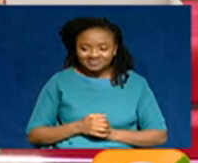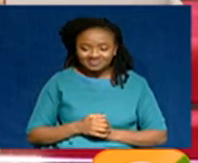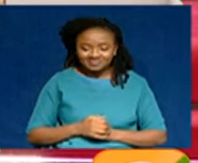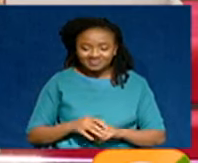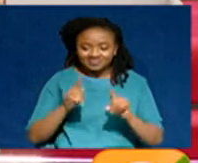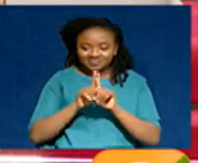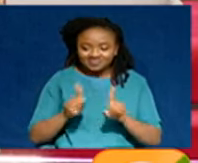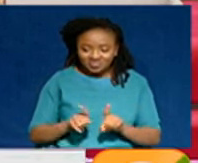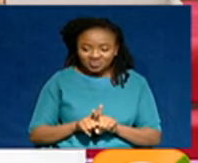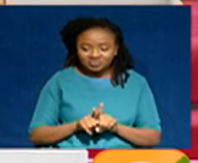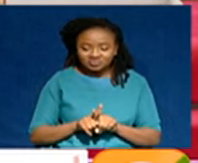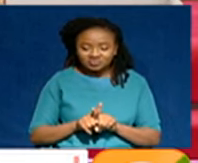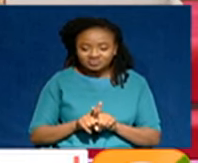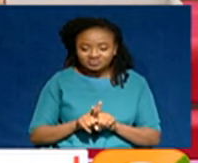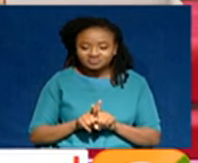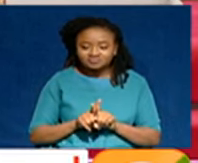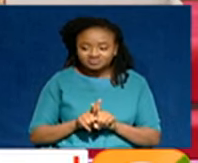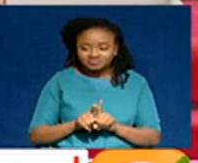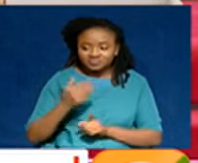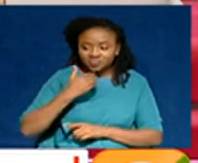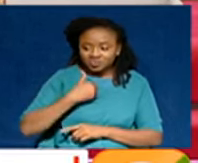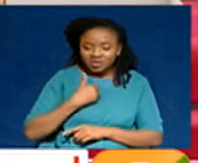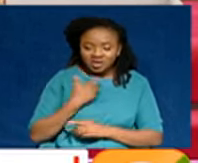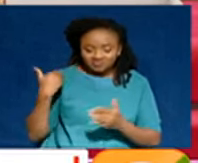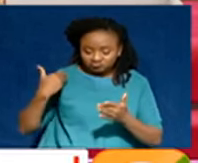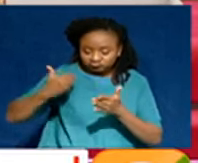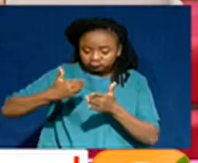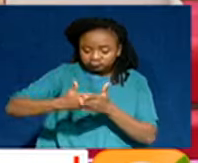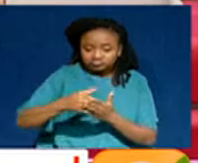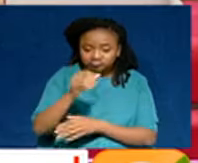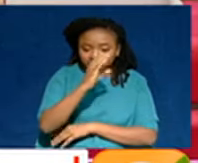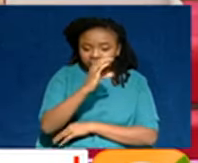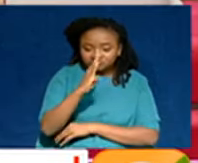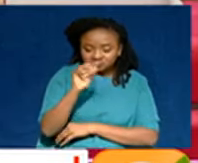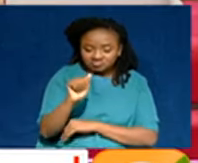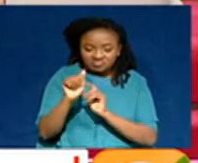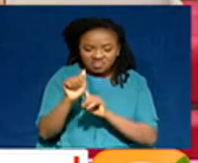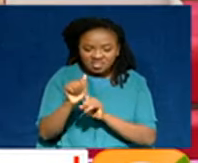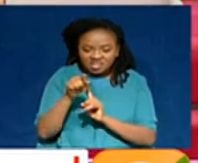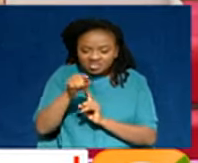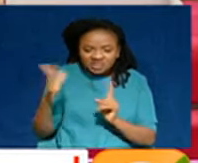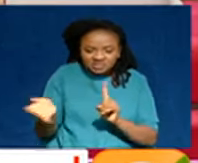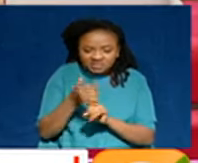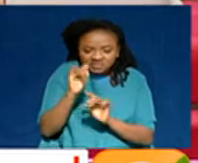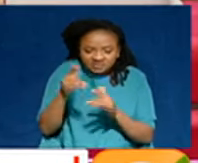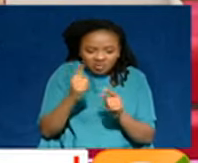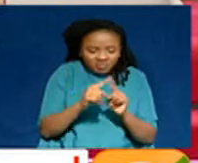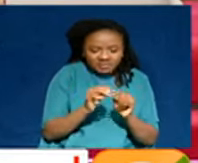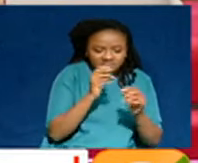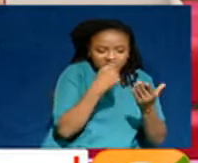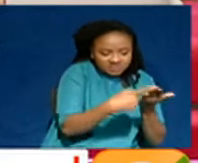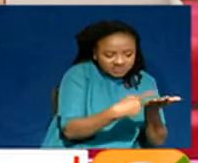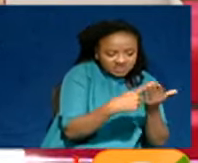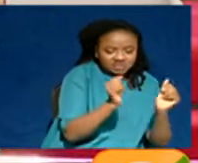down, signs collective bargaining agreement without consulting Treasury, without consulting